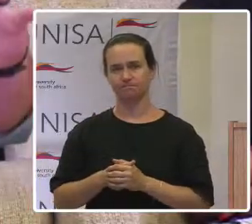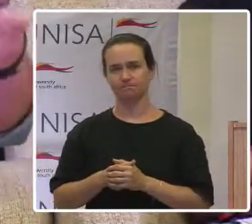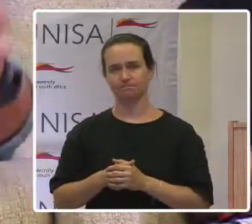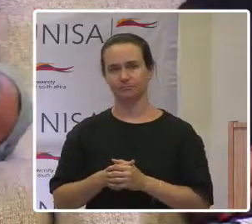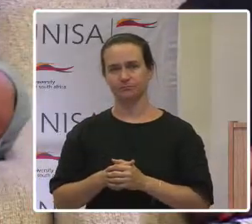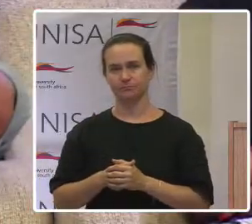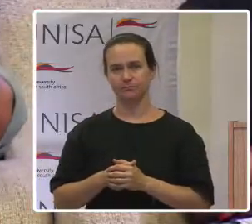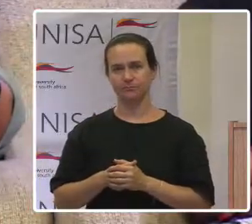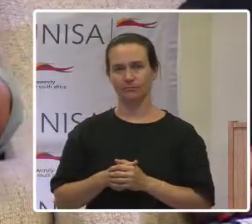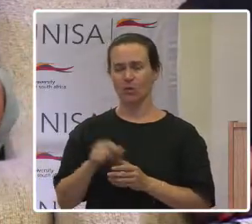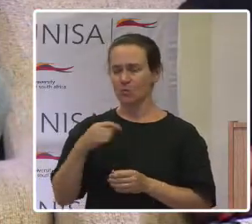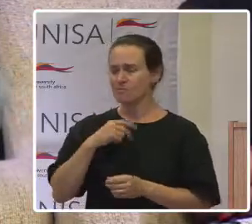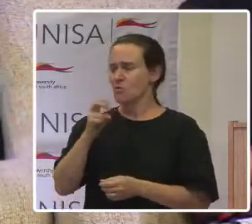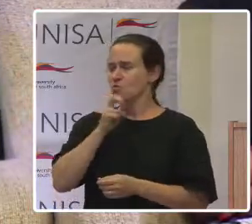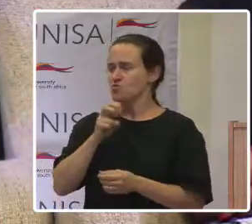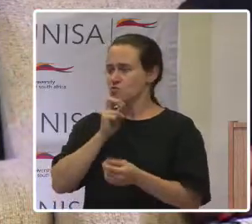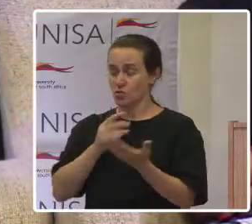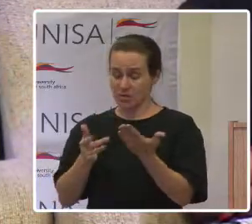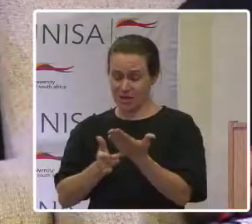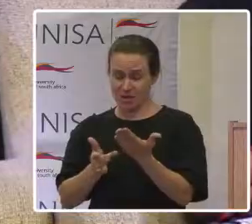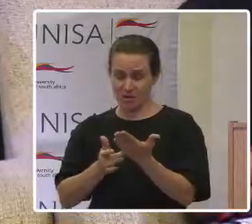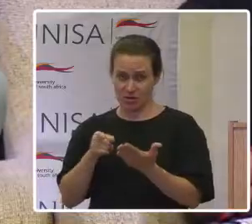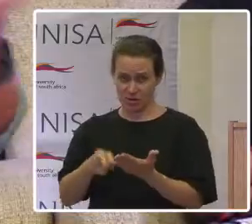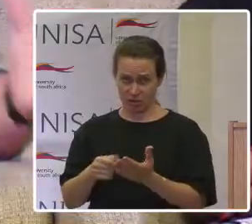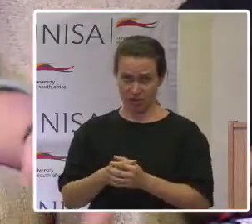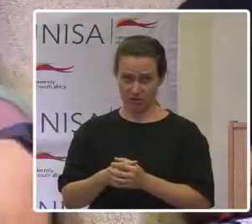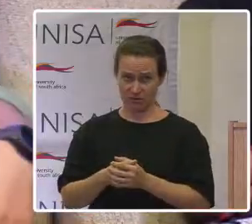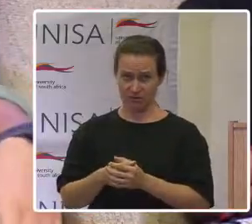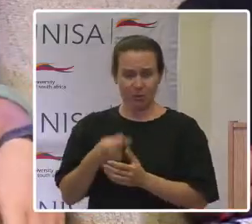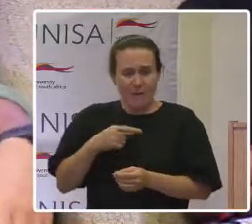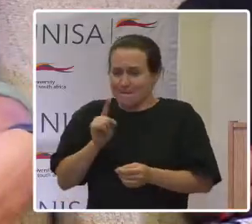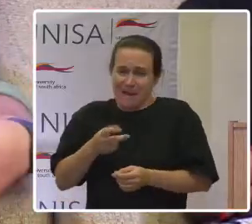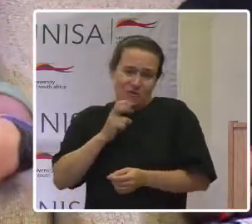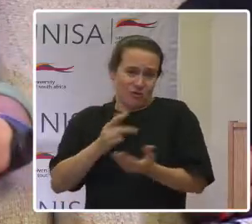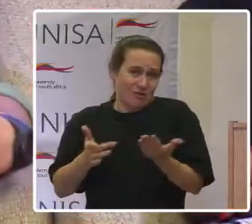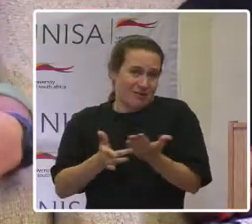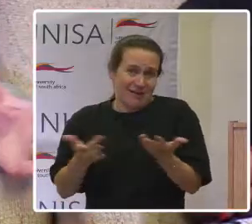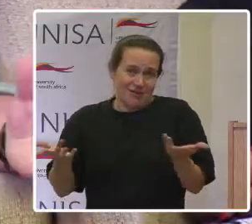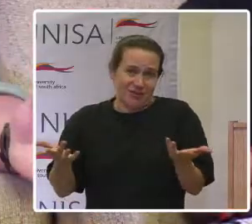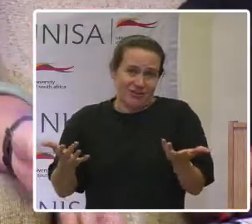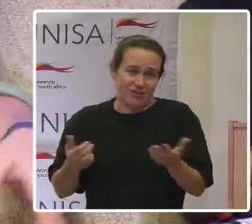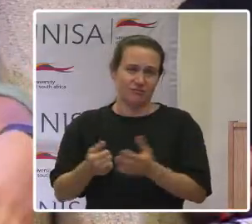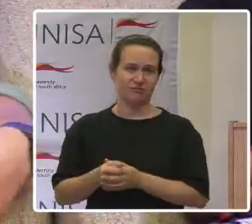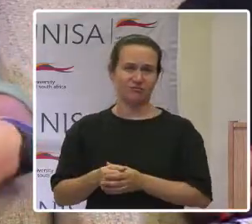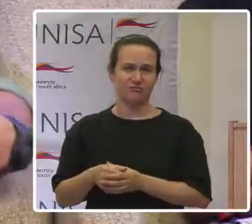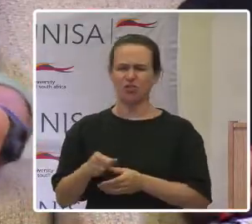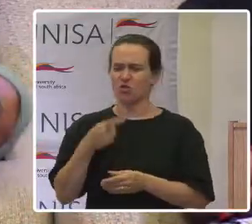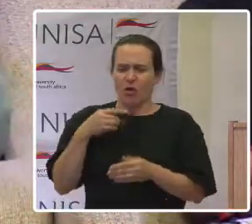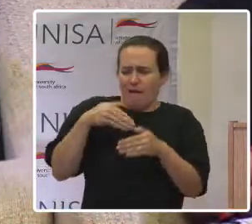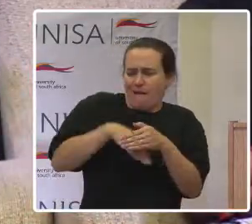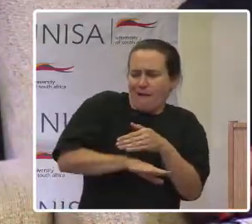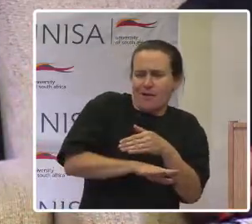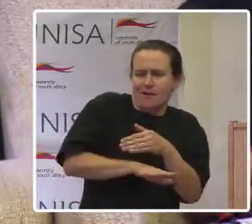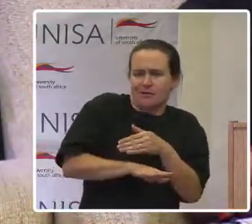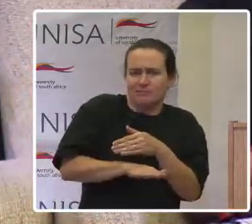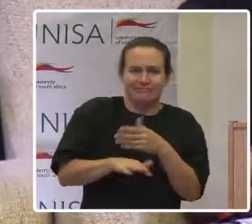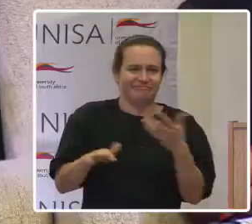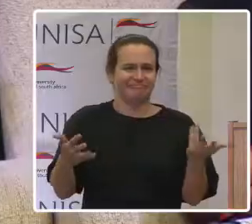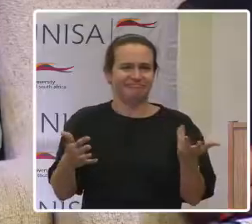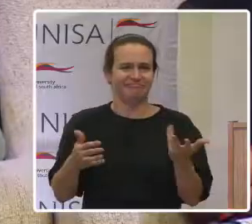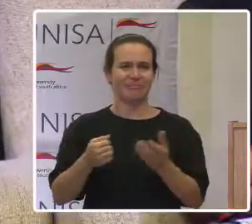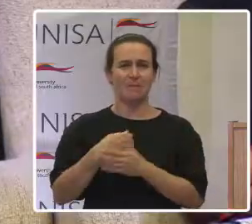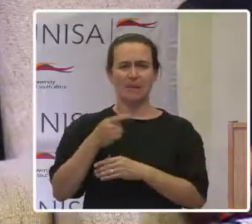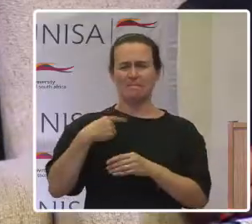So using technology is, you have to. You can't stay behind. We can't remain